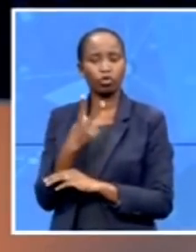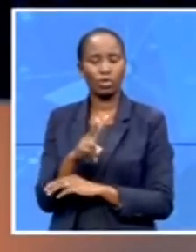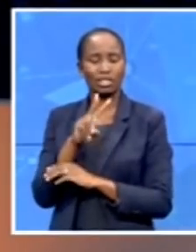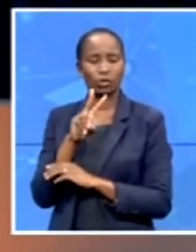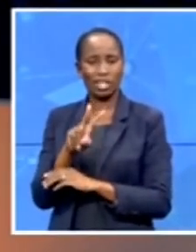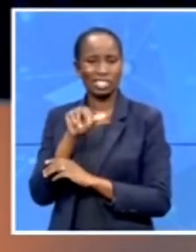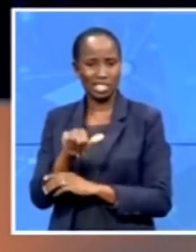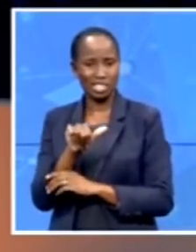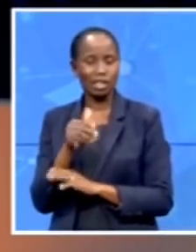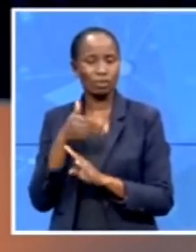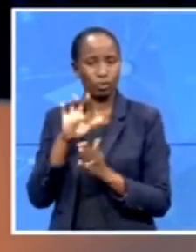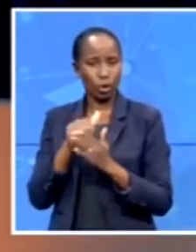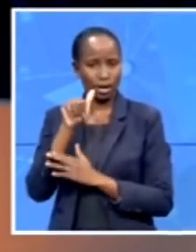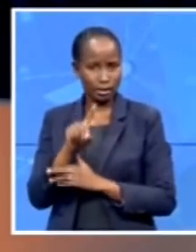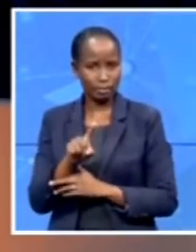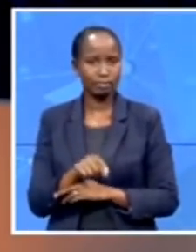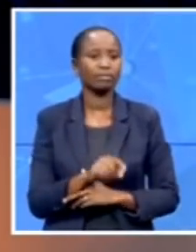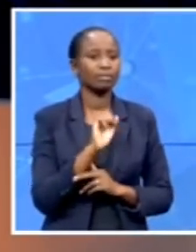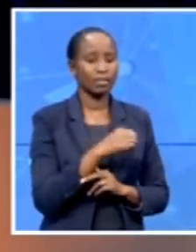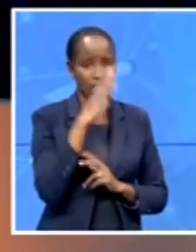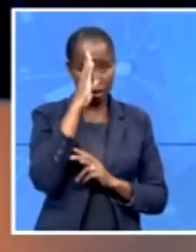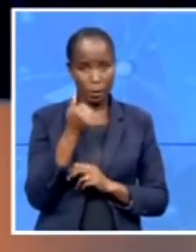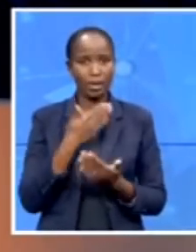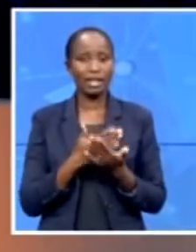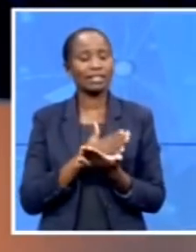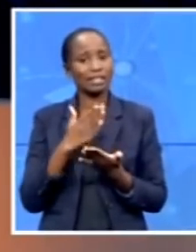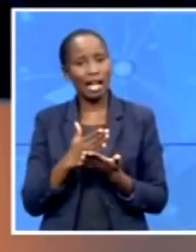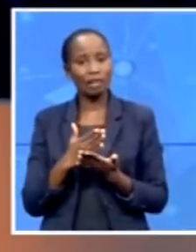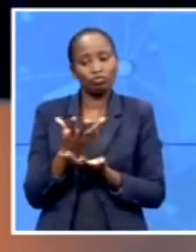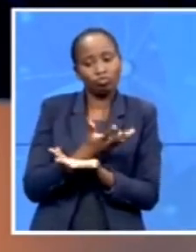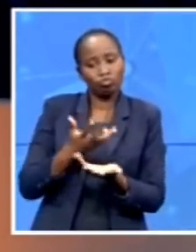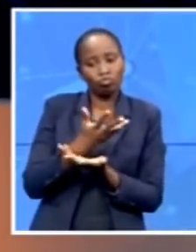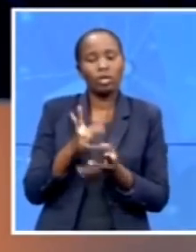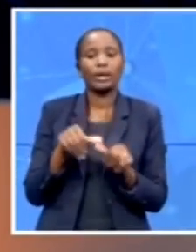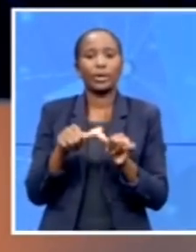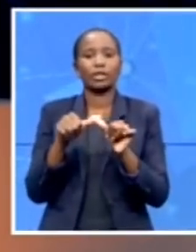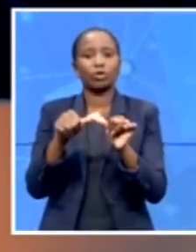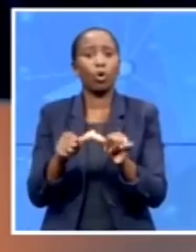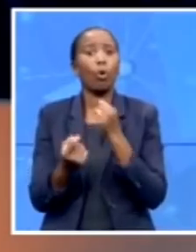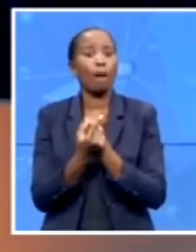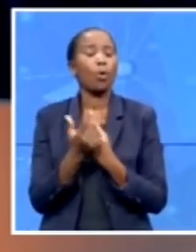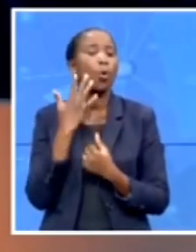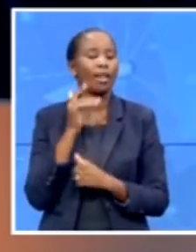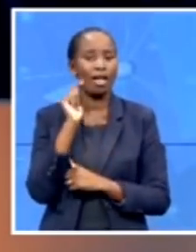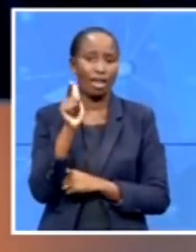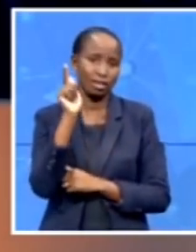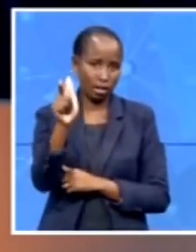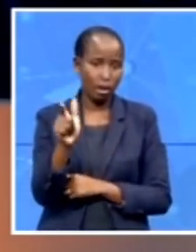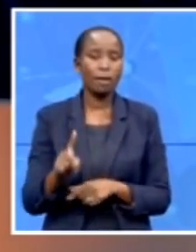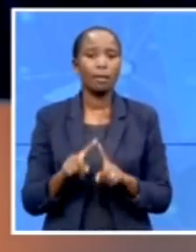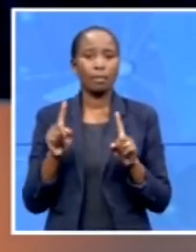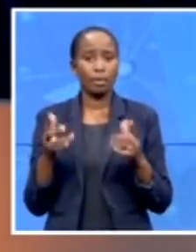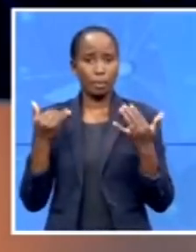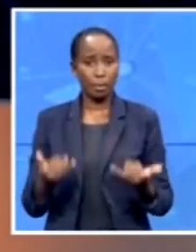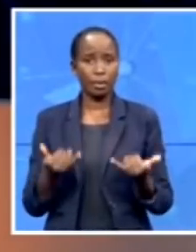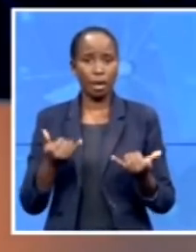with some of the conversations that we've just had later on throughout the day, particularly as we, just talk about how difficult